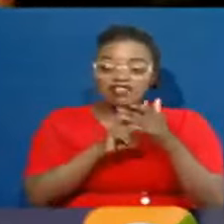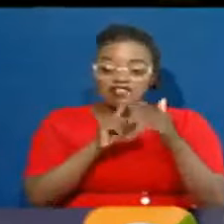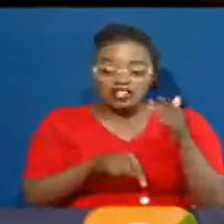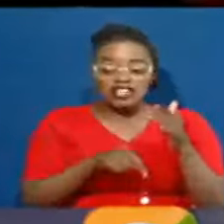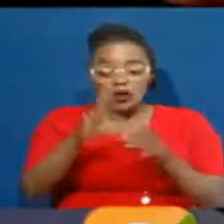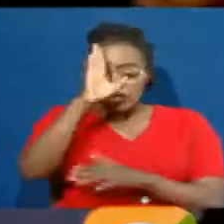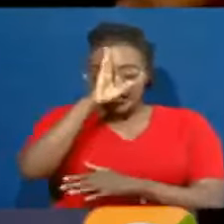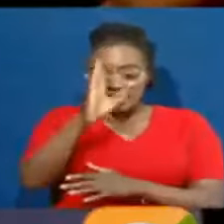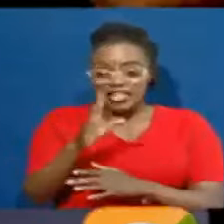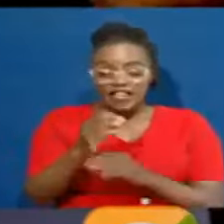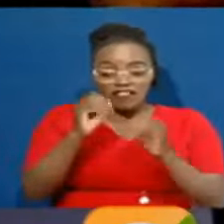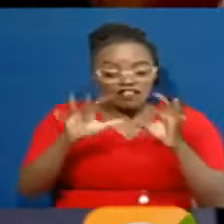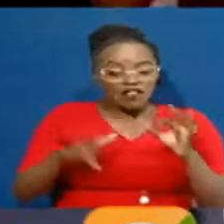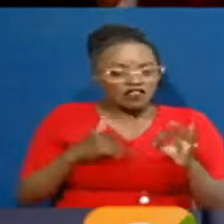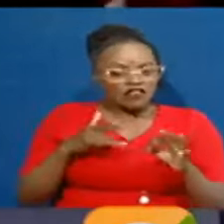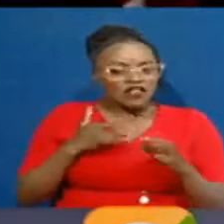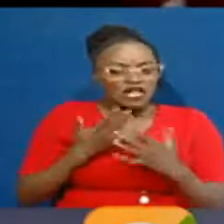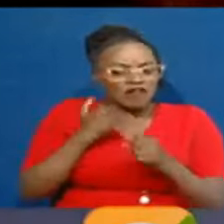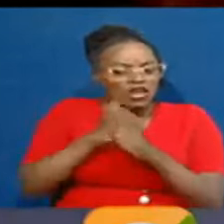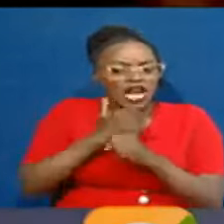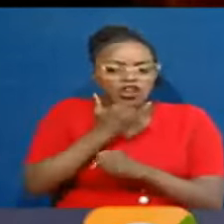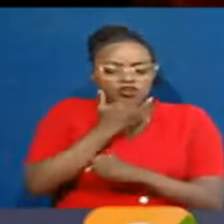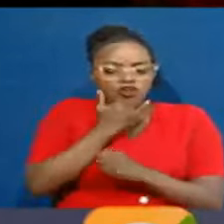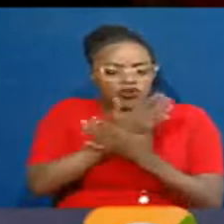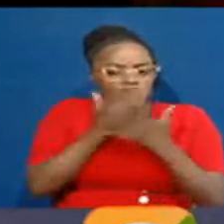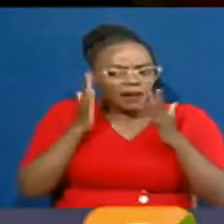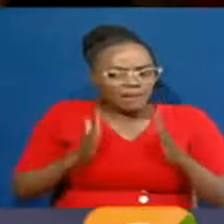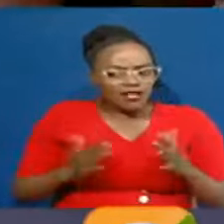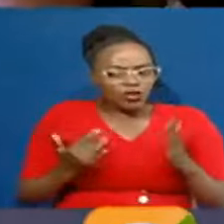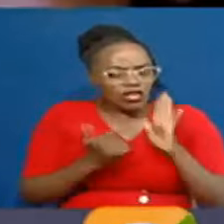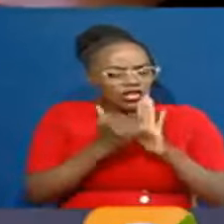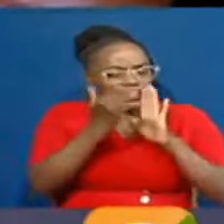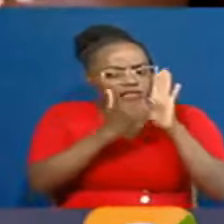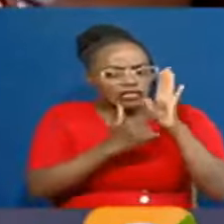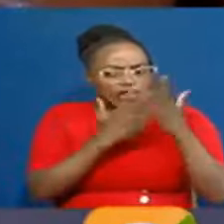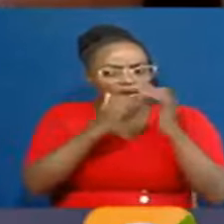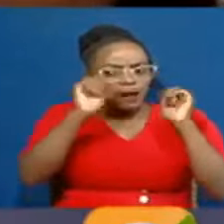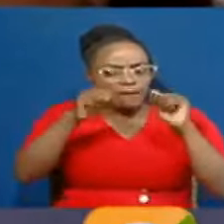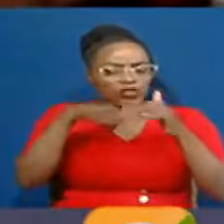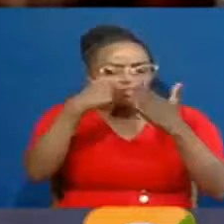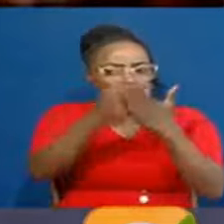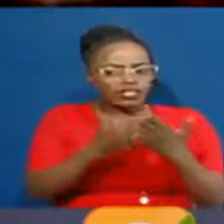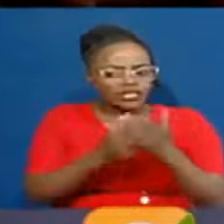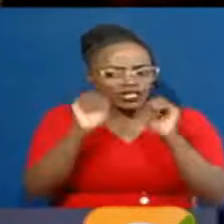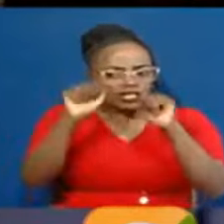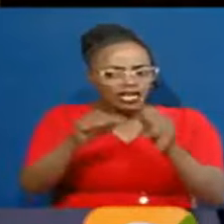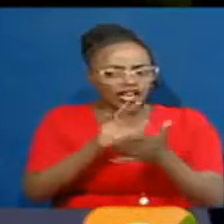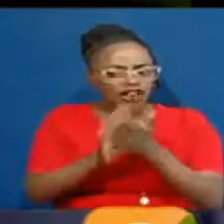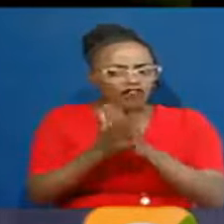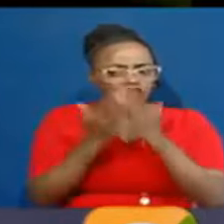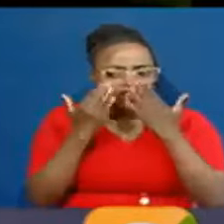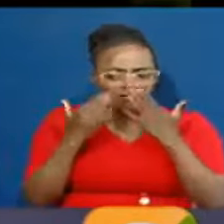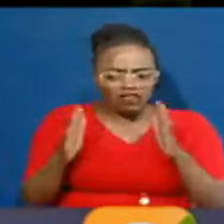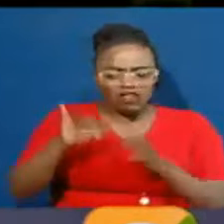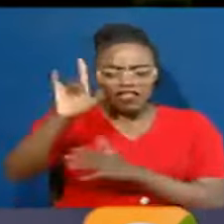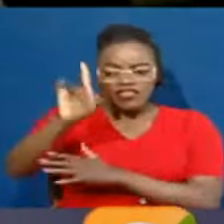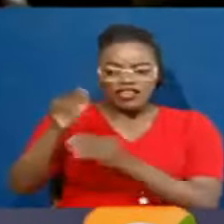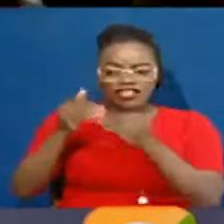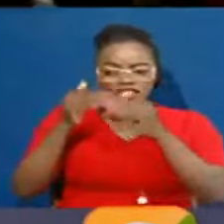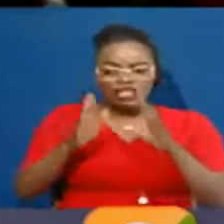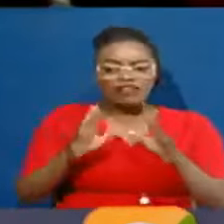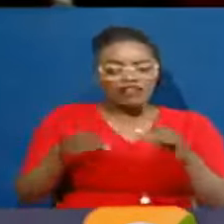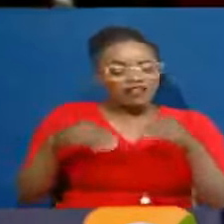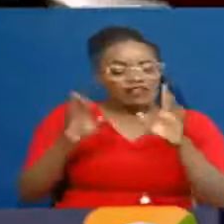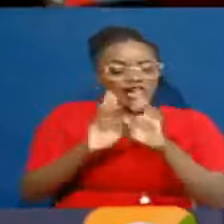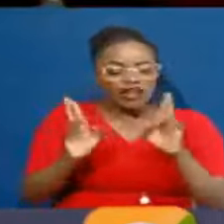on Sunday that if he feels he has wronged somebody, you know, these are all things that can be discussed and forgiven. The religious leaders had offered